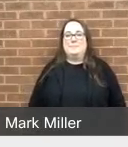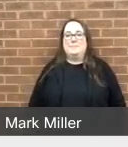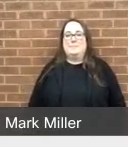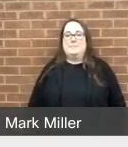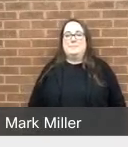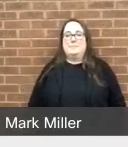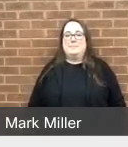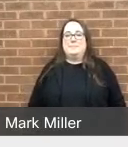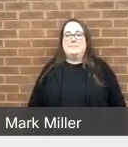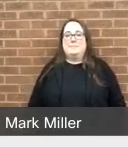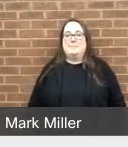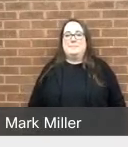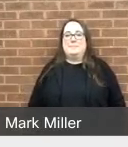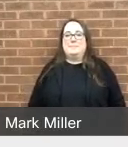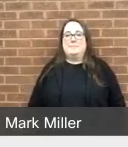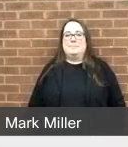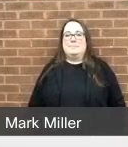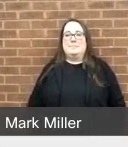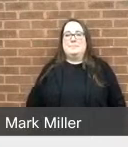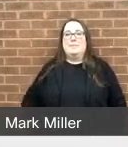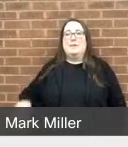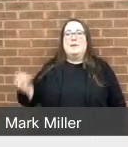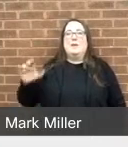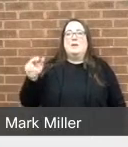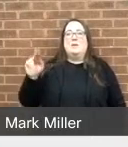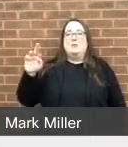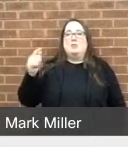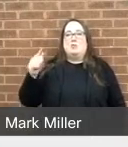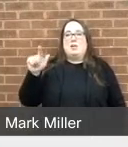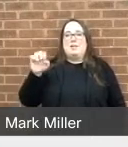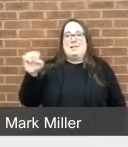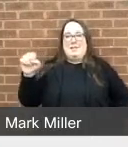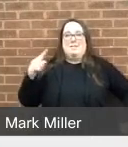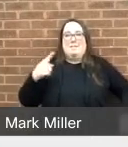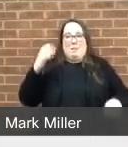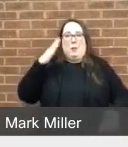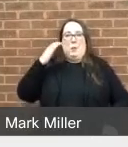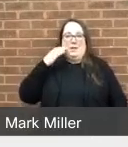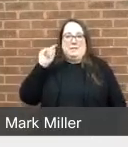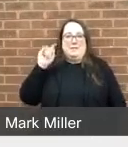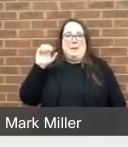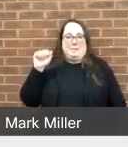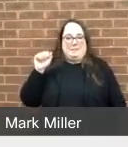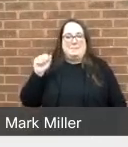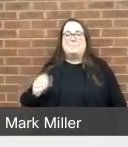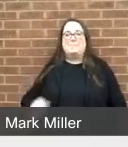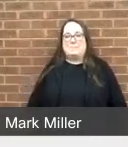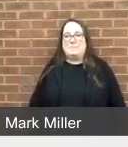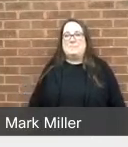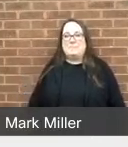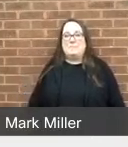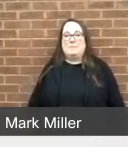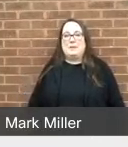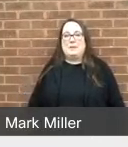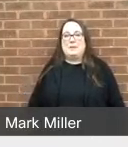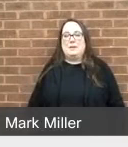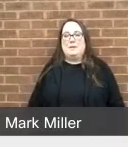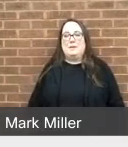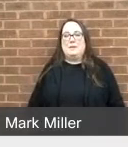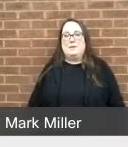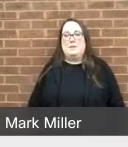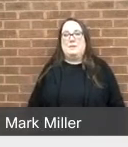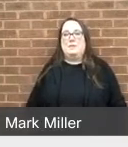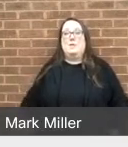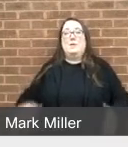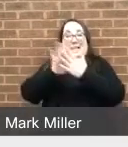You can. Yes, Chang Lee. Yeah. From Korea Times. Thank you for Yeah. joining Right. us. Nice to meet all